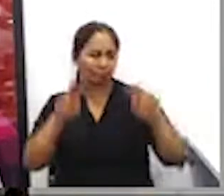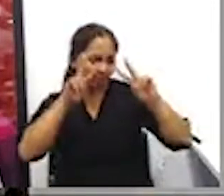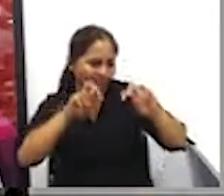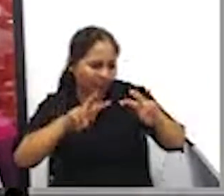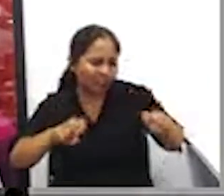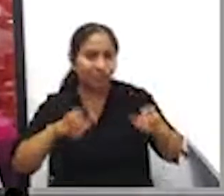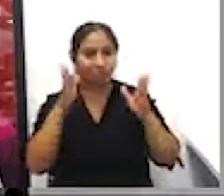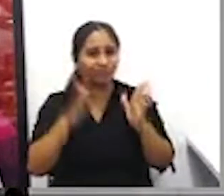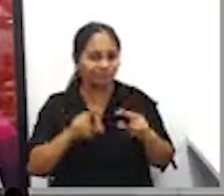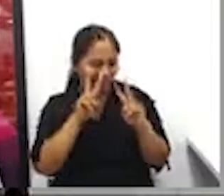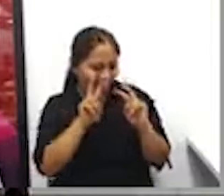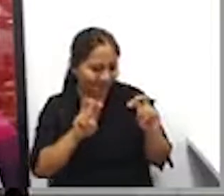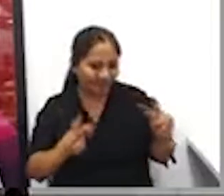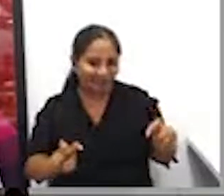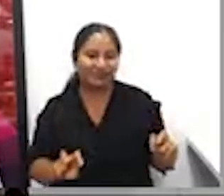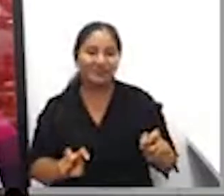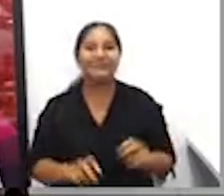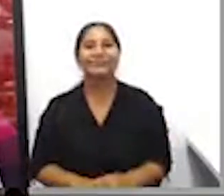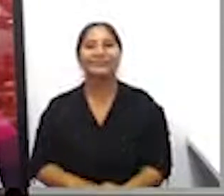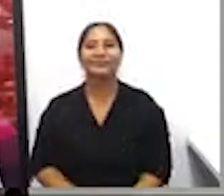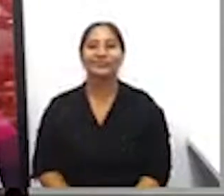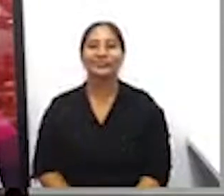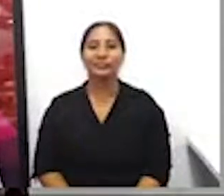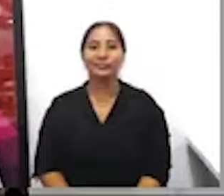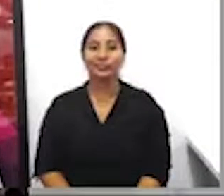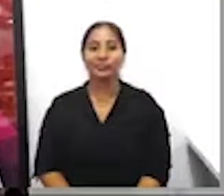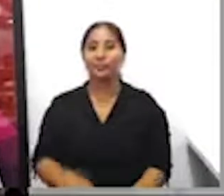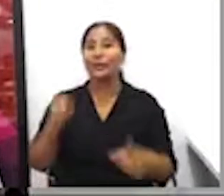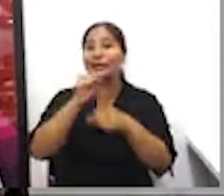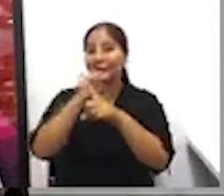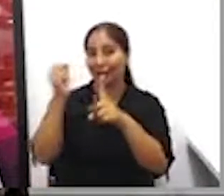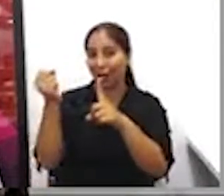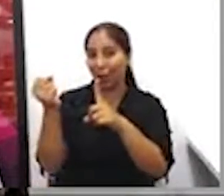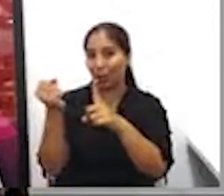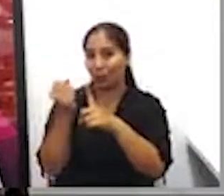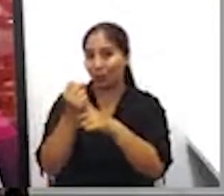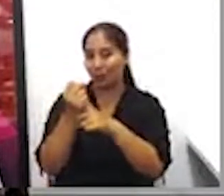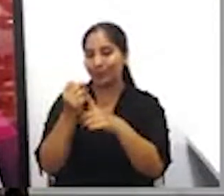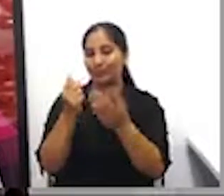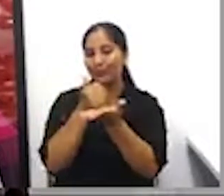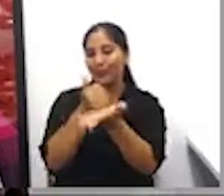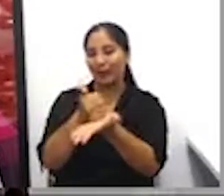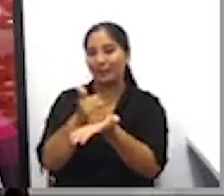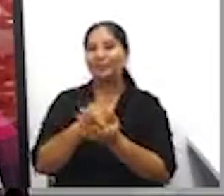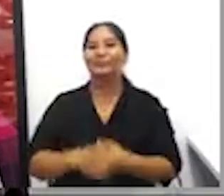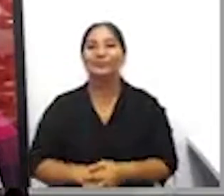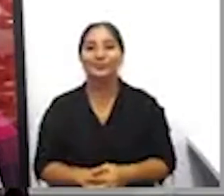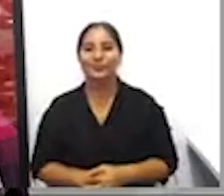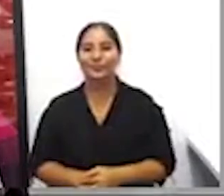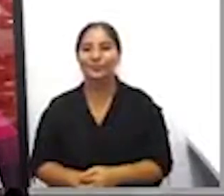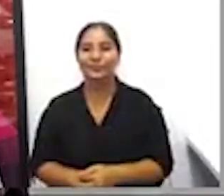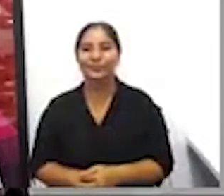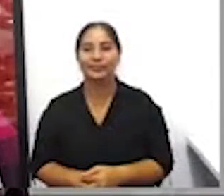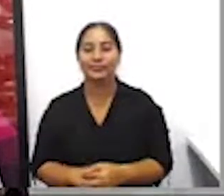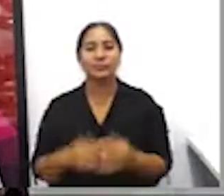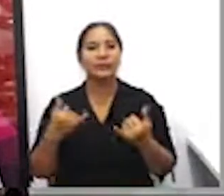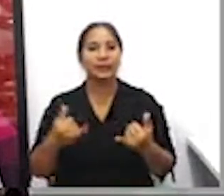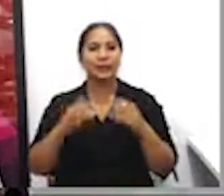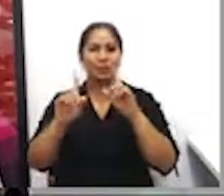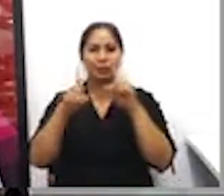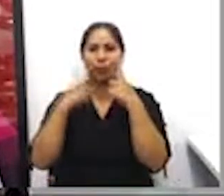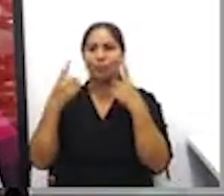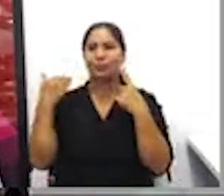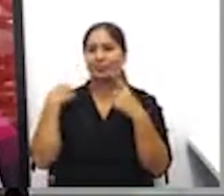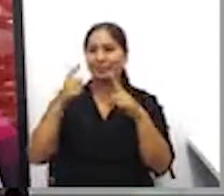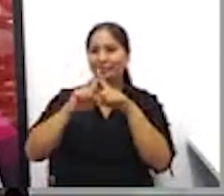a social worker. Let's see. I think we have many answers and we might already have the right answer there.